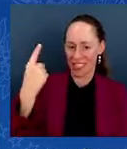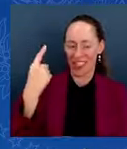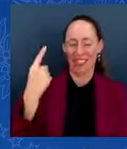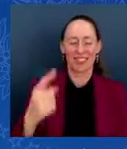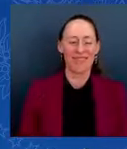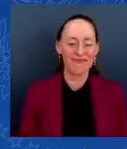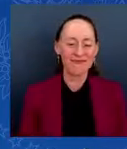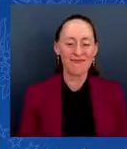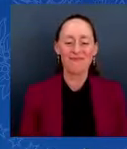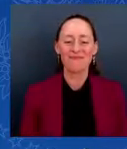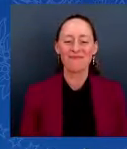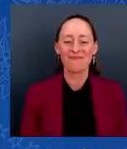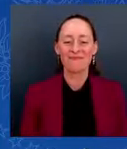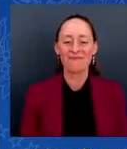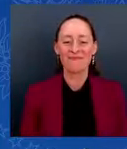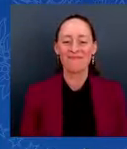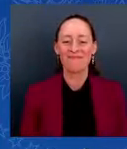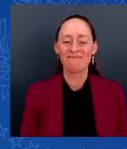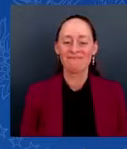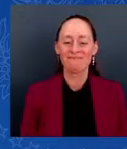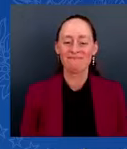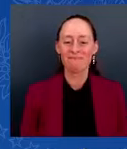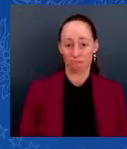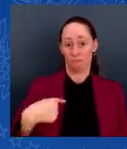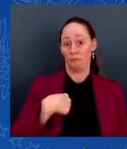I served in the Senate for 270 years.